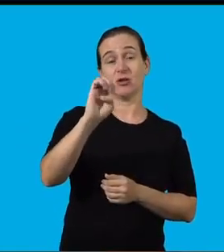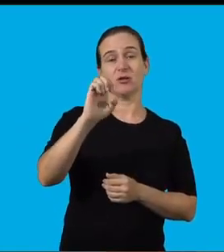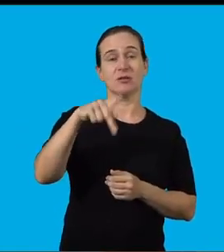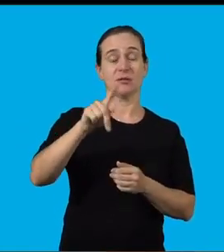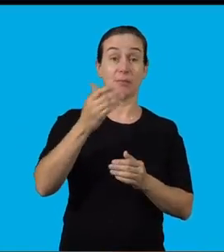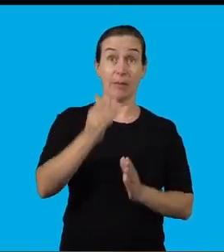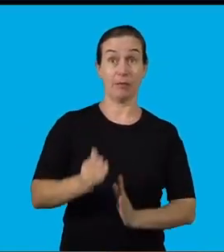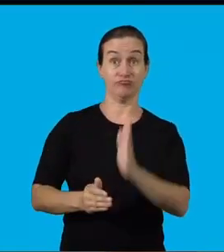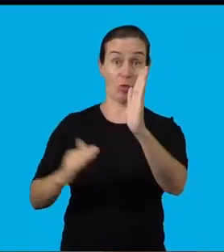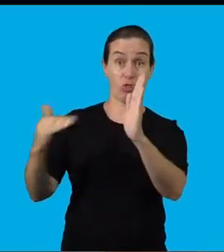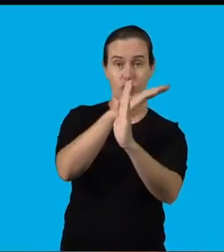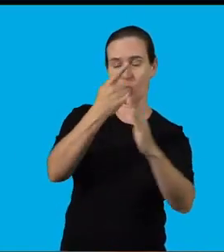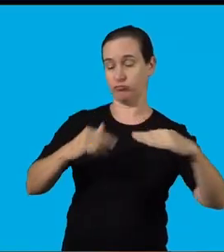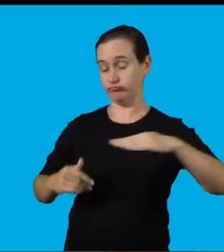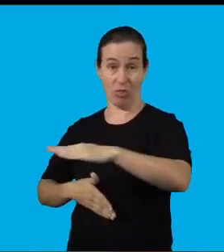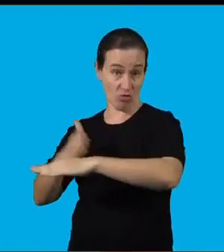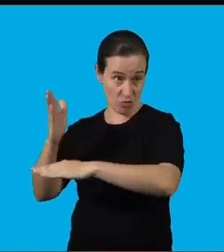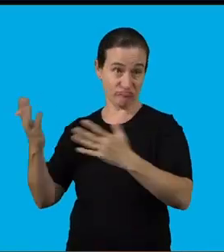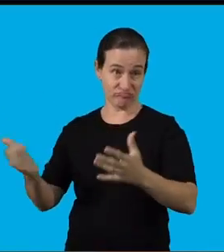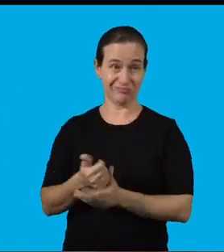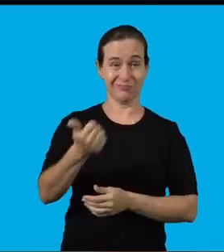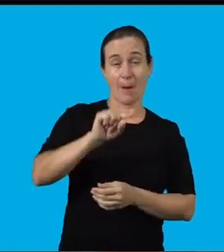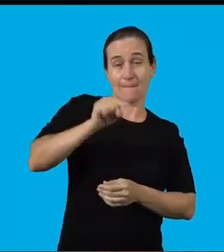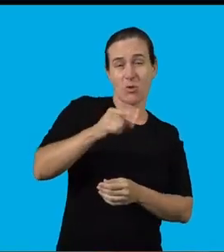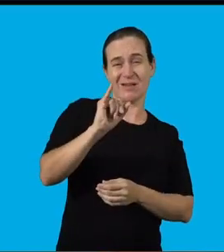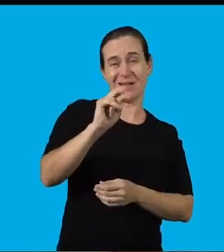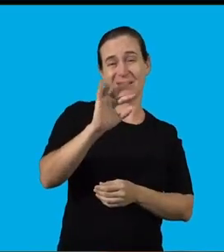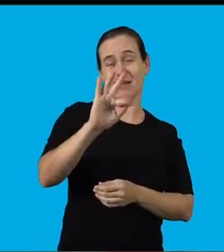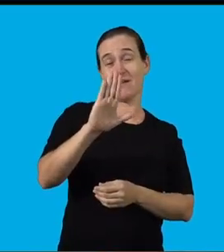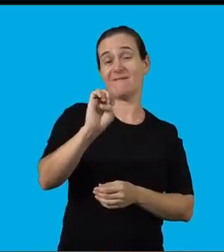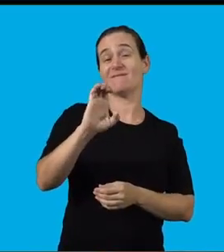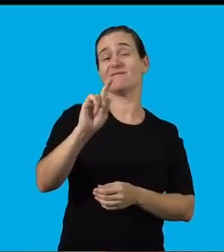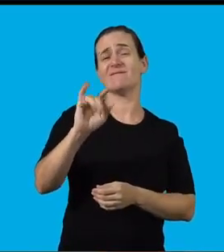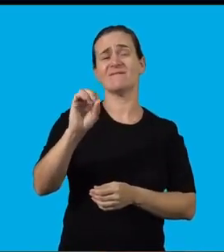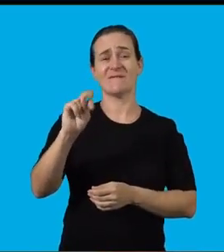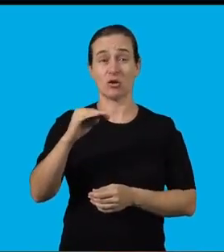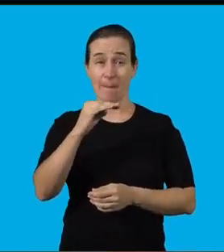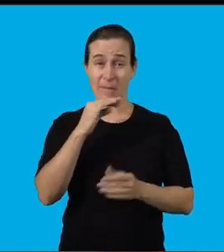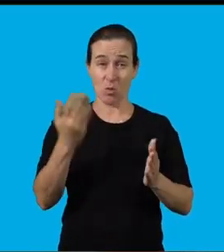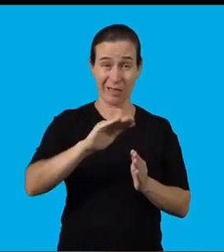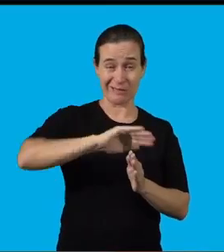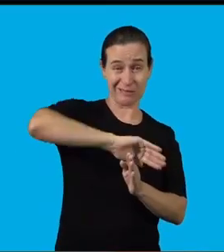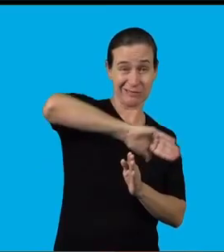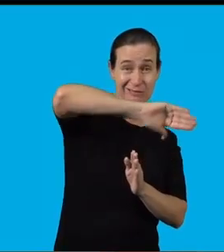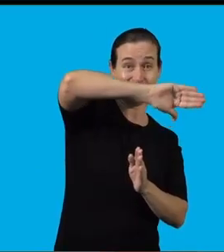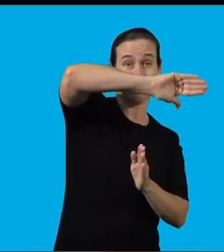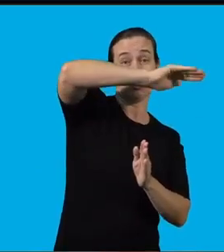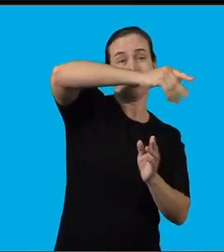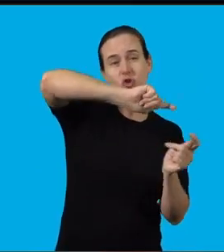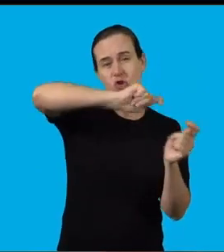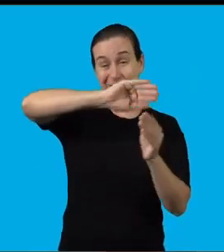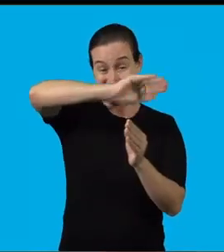graph crosses the axis. It can be either the x-axis or the y-axis. Your point of inflection is a point where the curvature of the